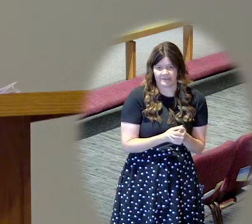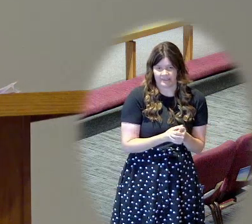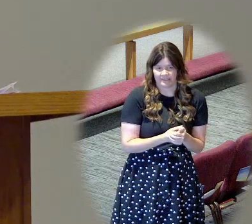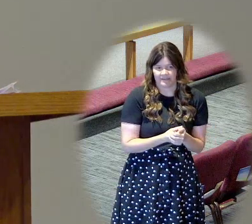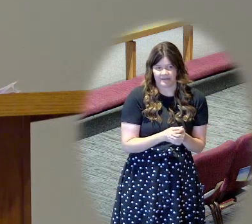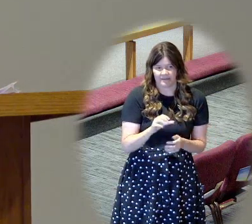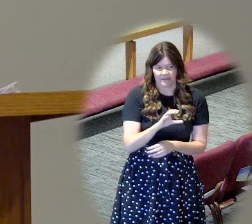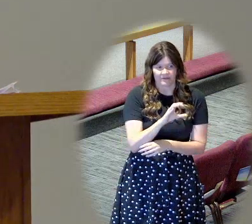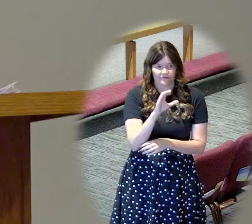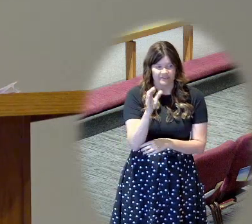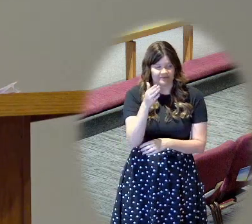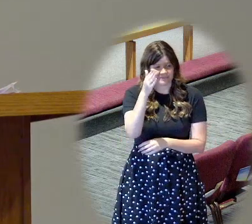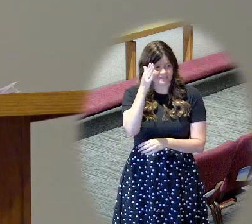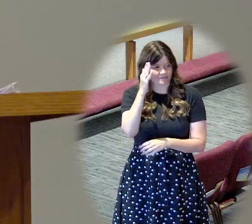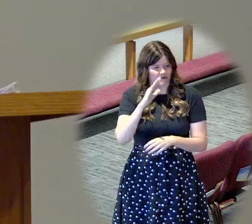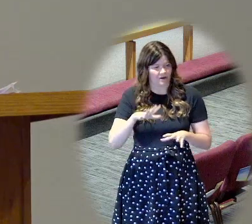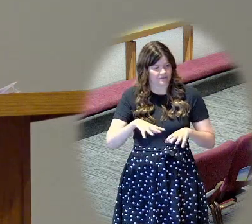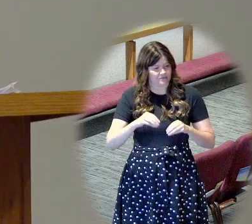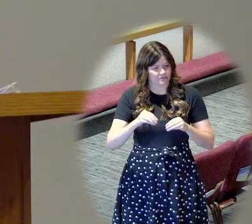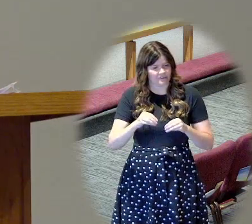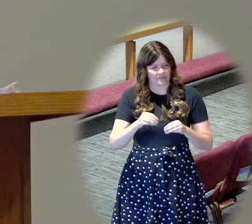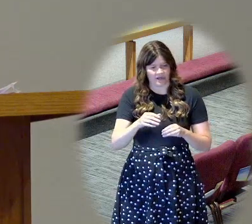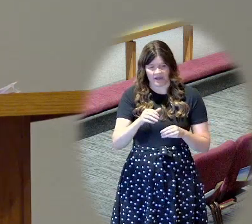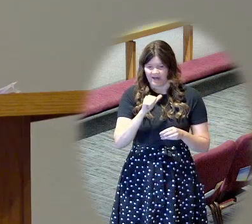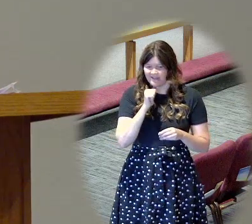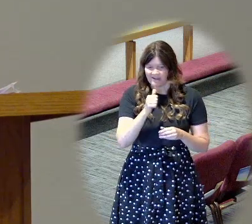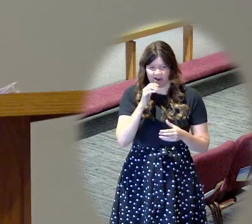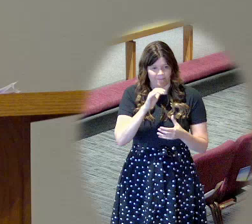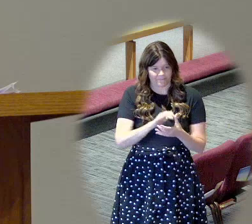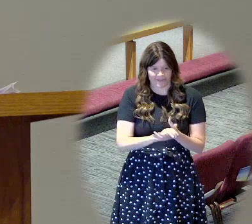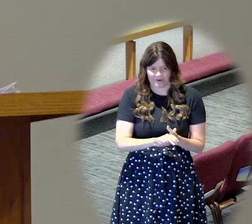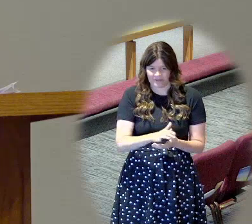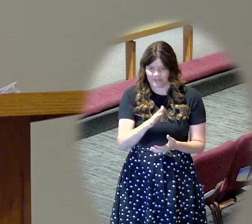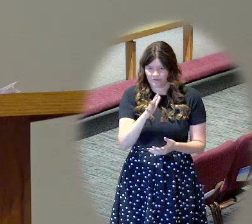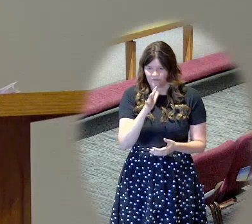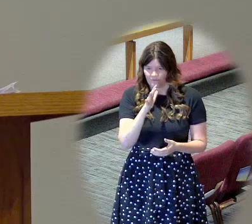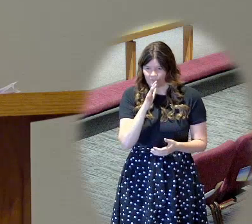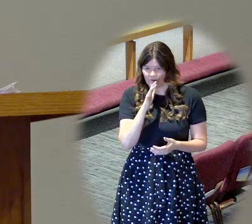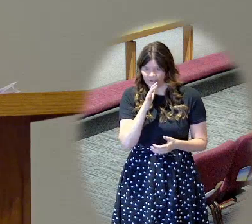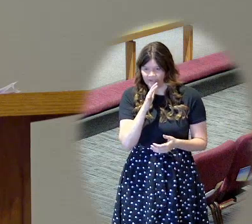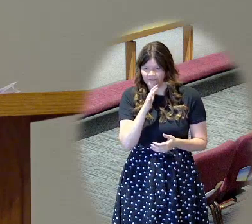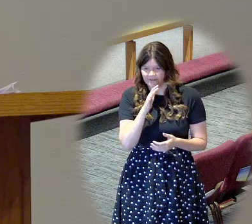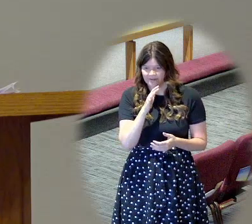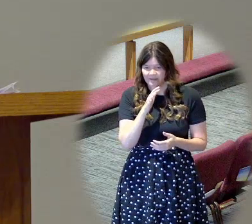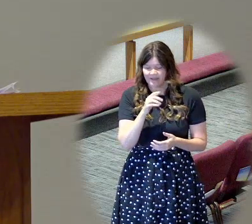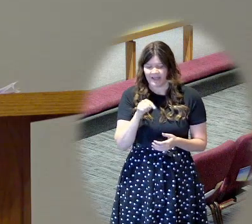At Christmas, God took an unwed pregnant teen and made her into the mother of Jesus.